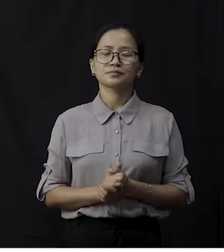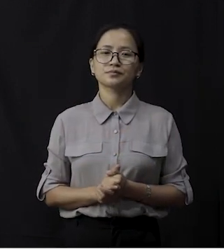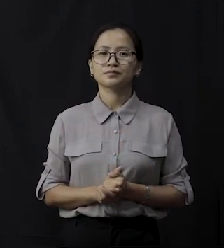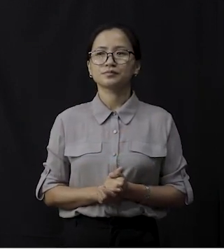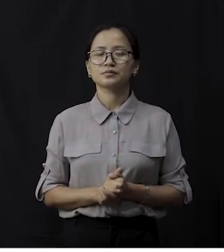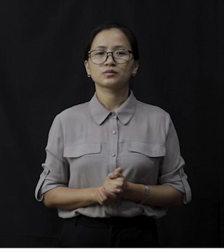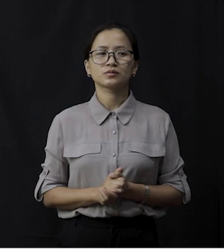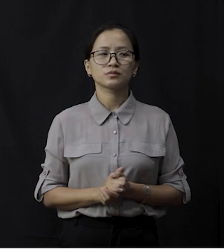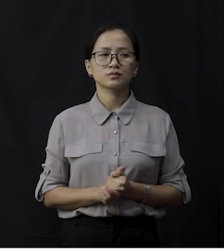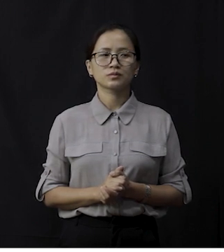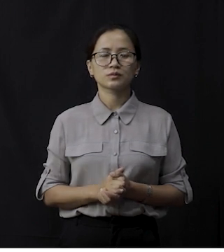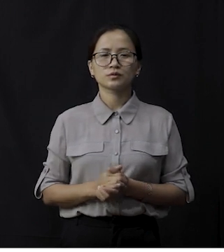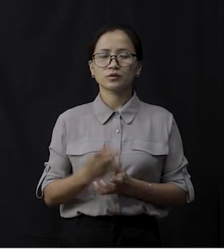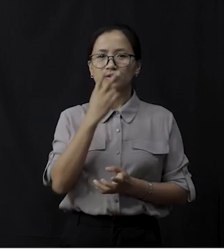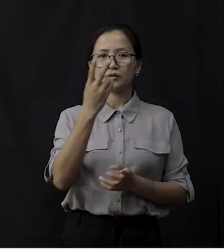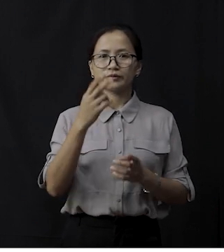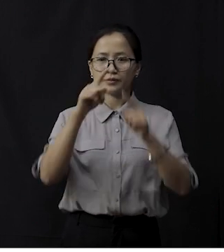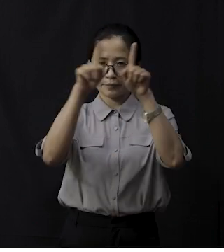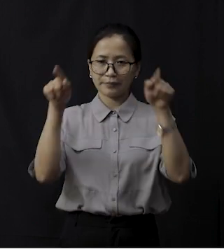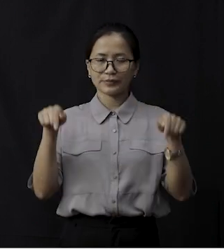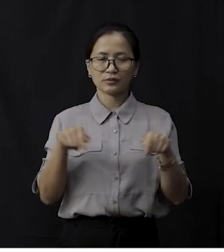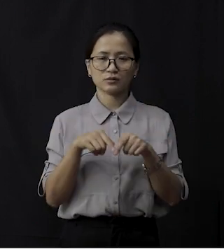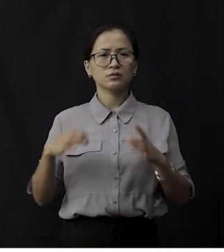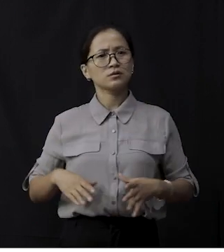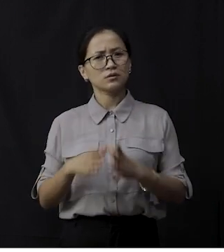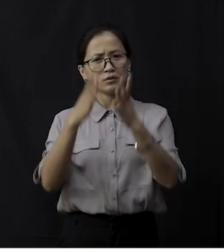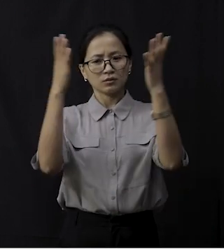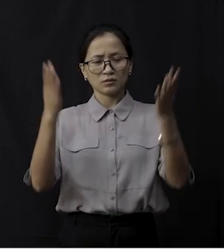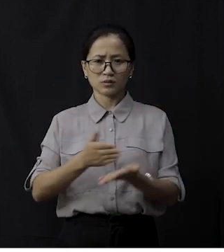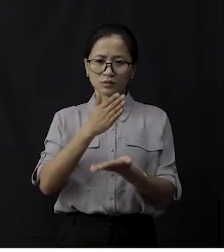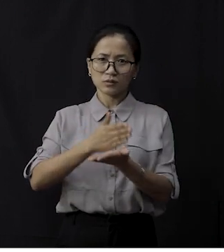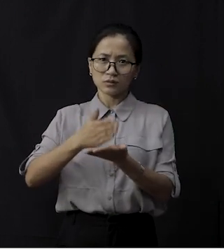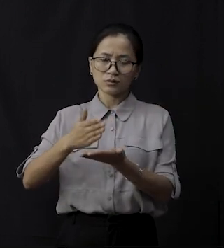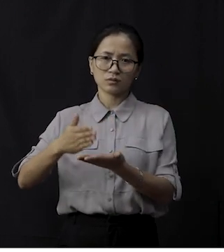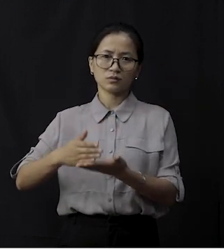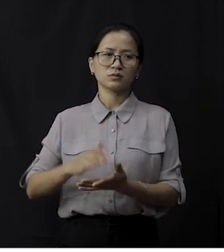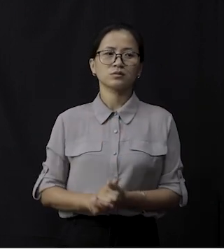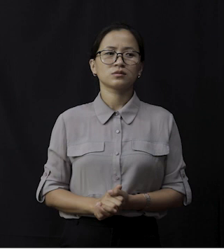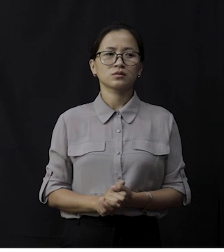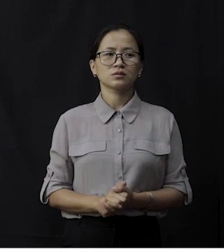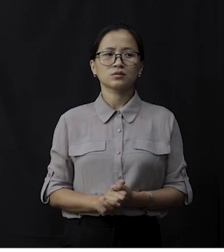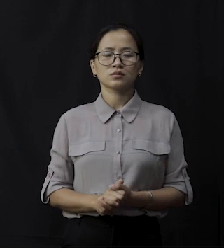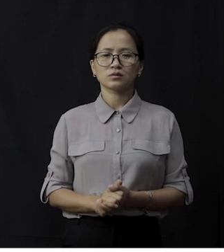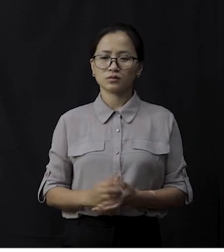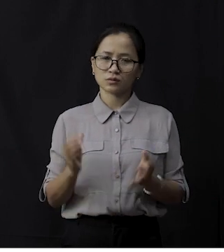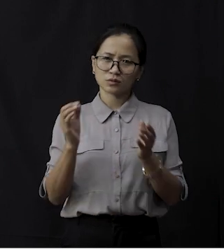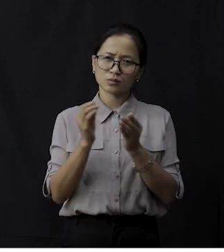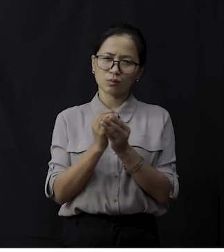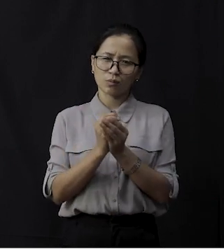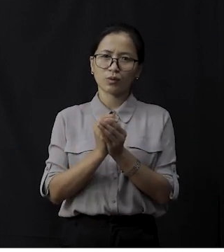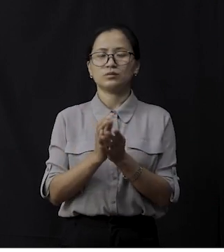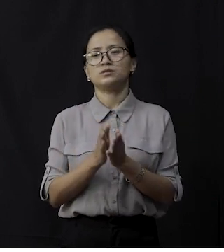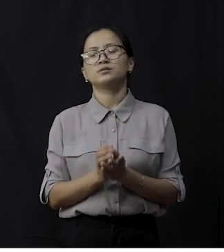See, this is the tree, you can see, and you chop it down, then you make it into, small